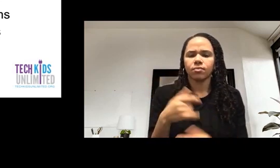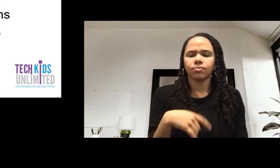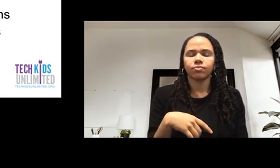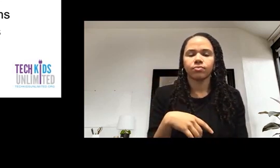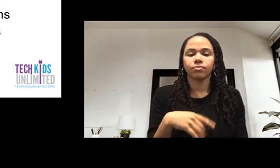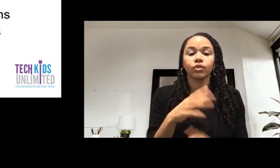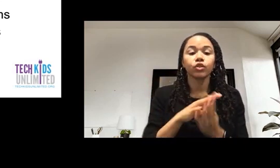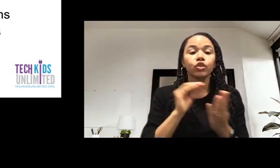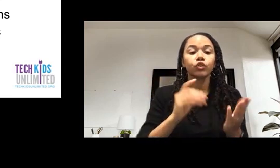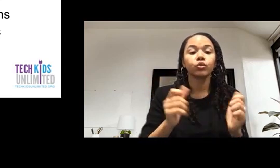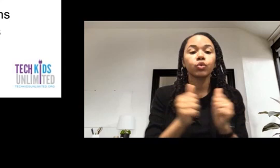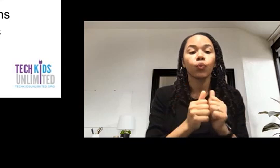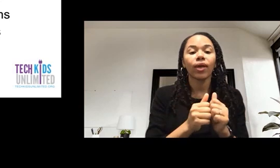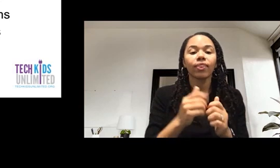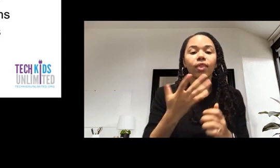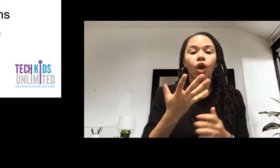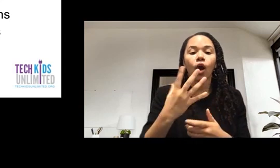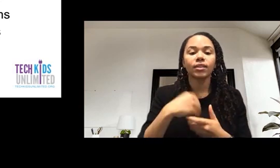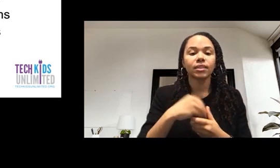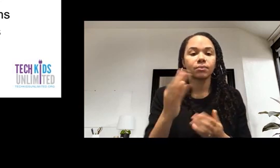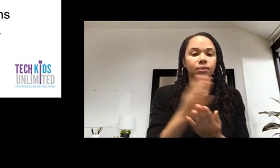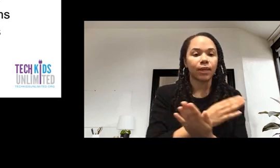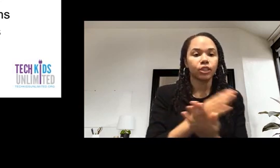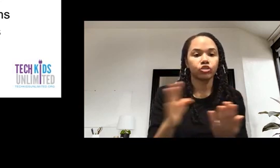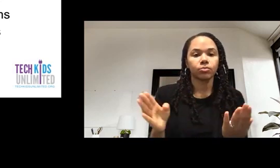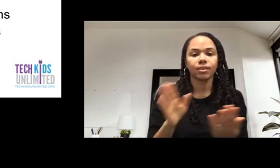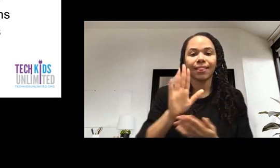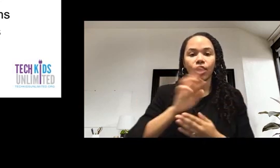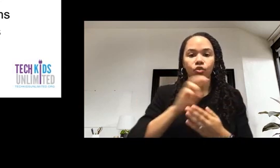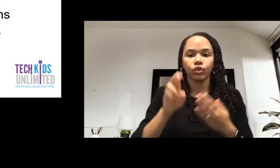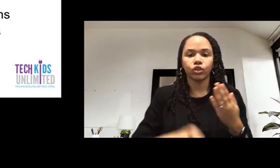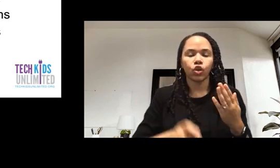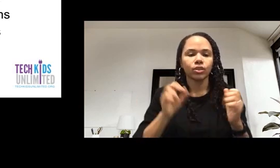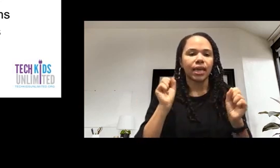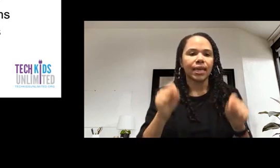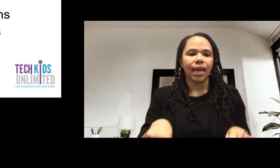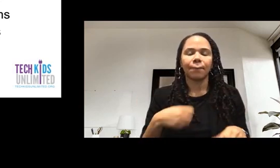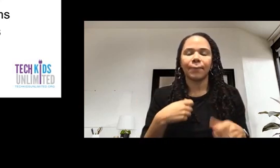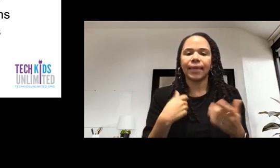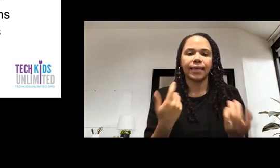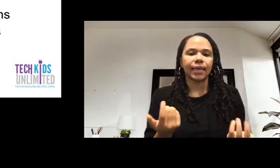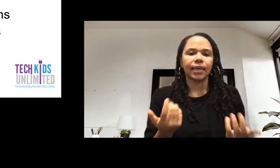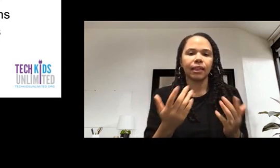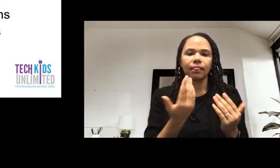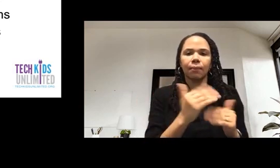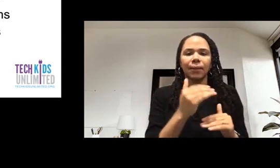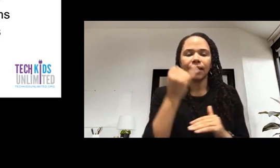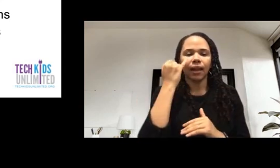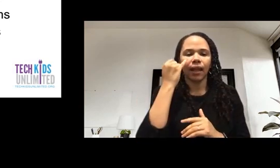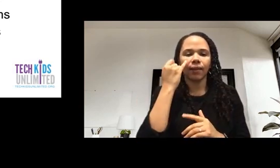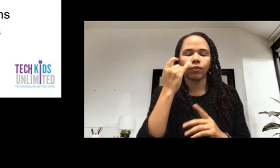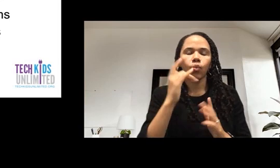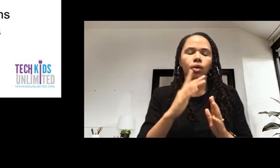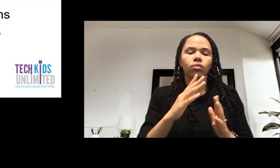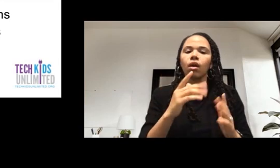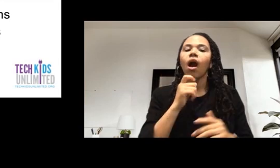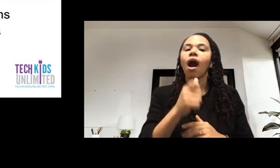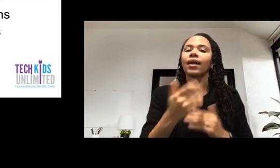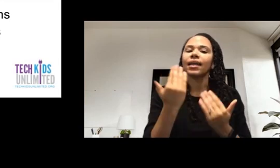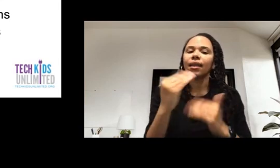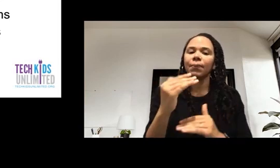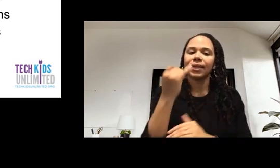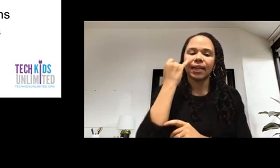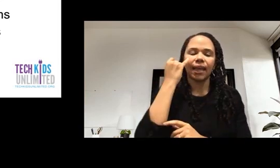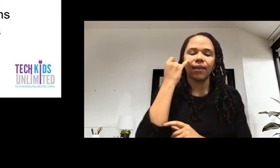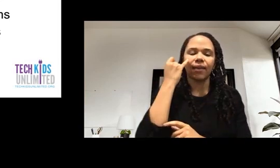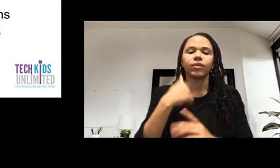autism spectrum's outcomes can be unlimited if they're taught in specific ways. And that's where the skills, the social